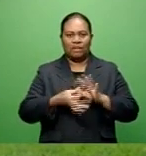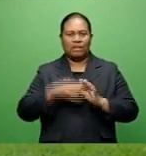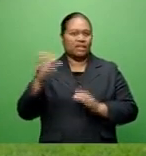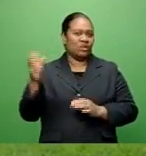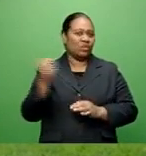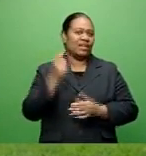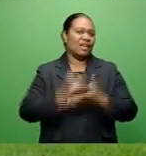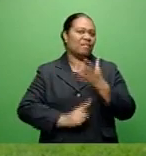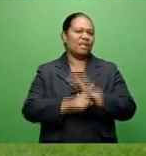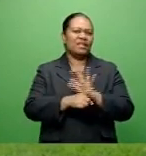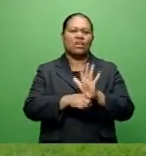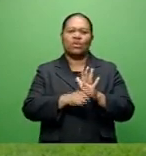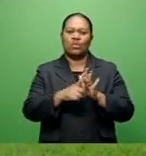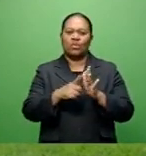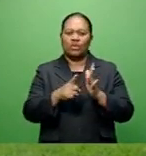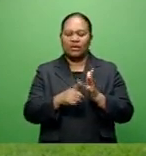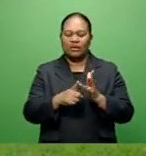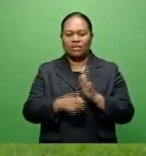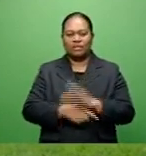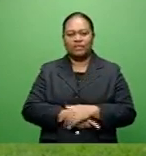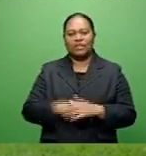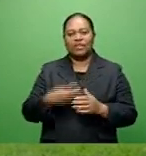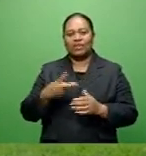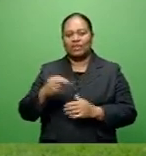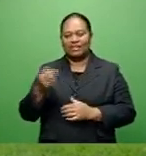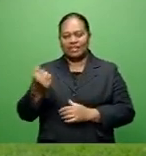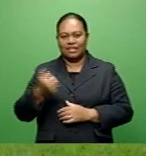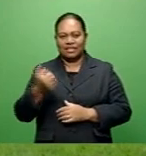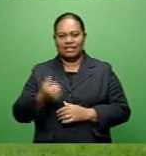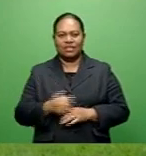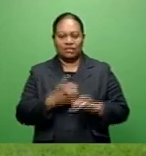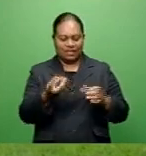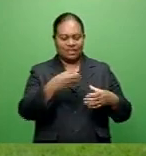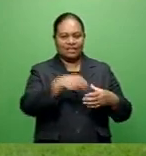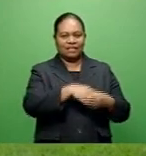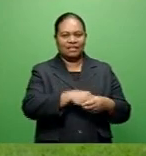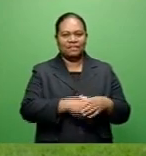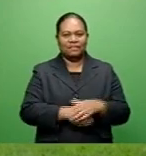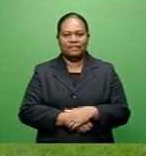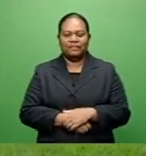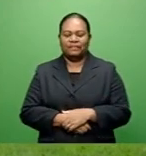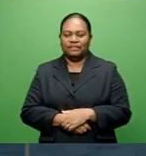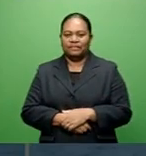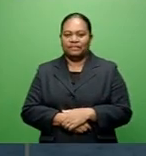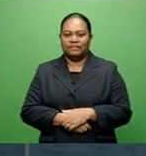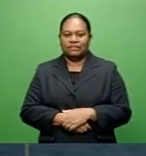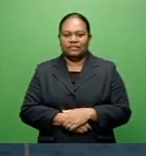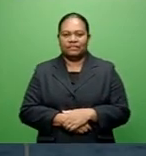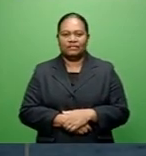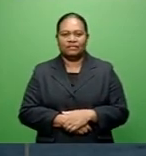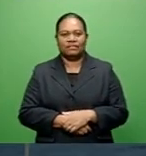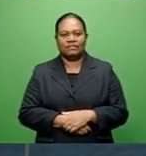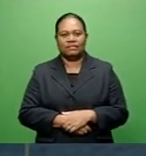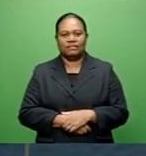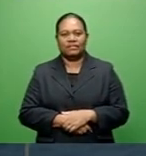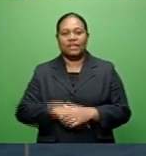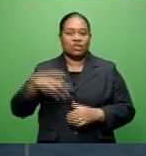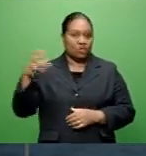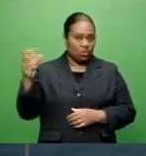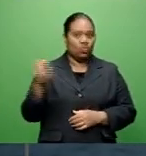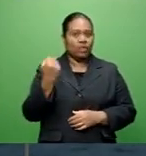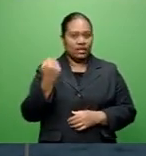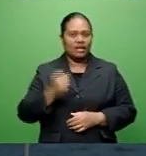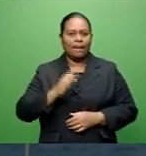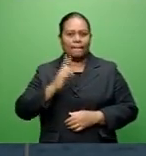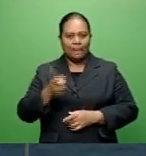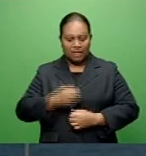Rio de Janeiro in Brazil in 2016. Caroline Tavi, FBC Sports. Crosser Victory put up